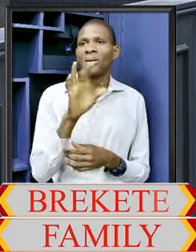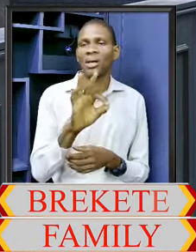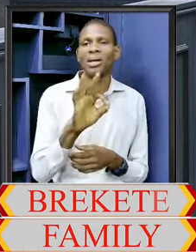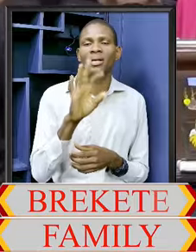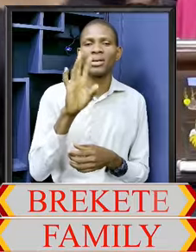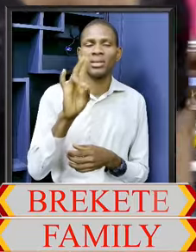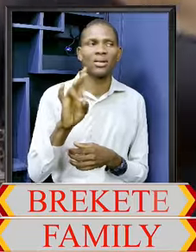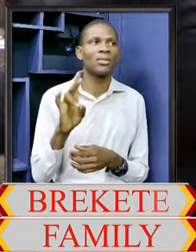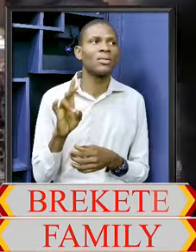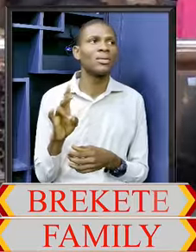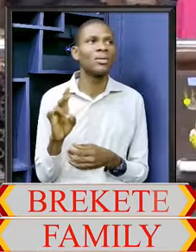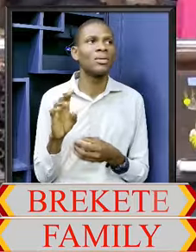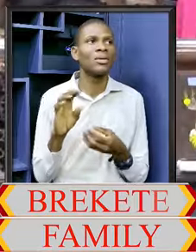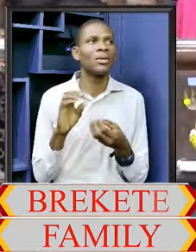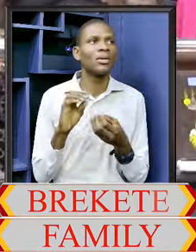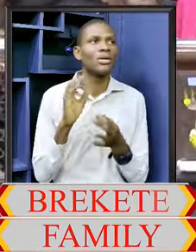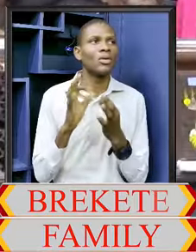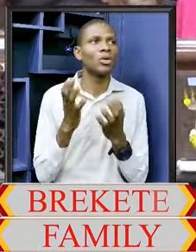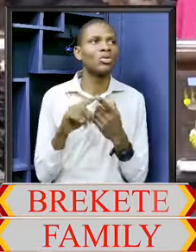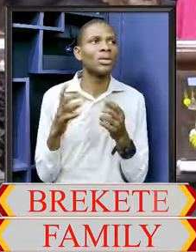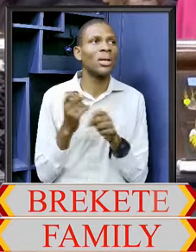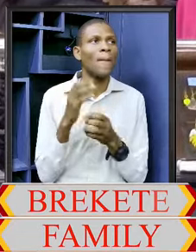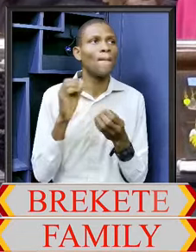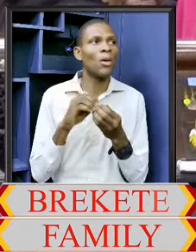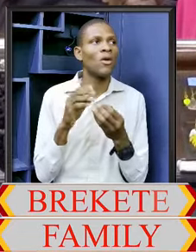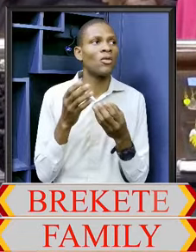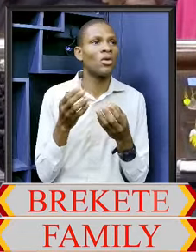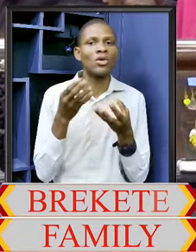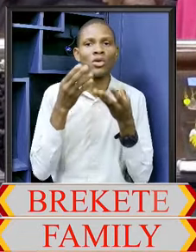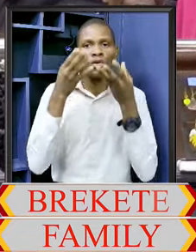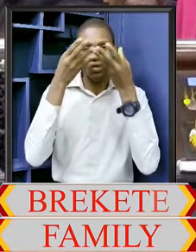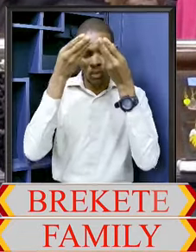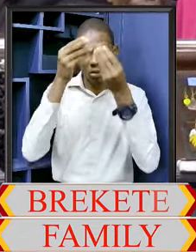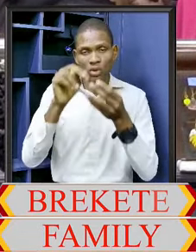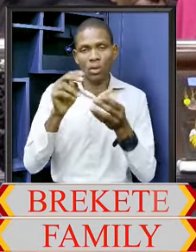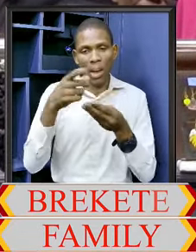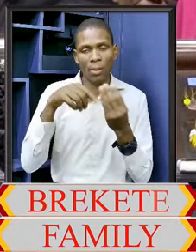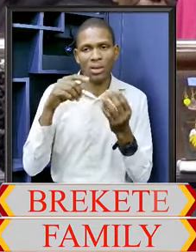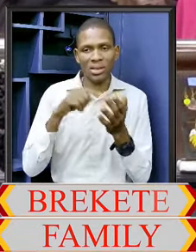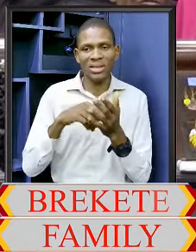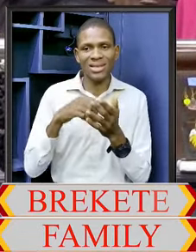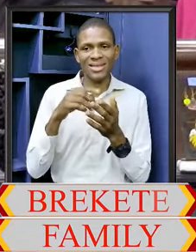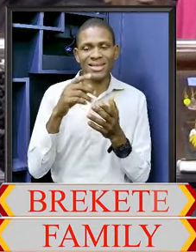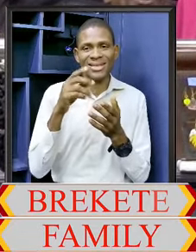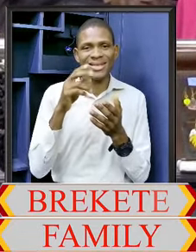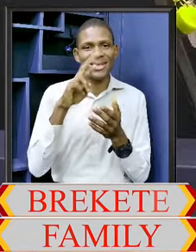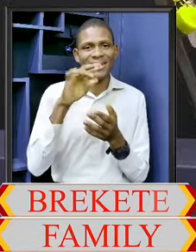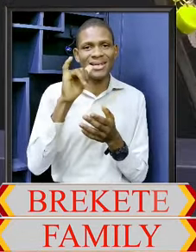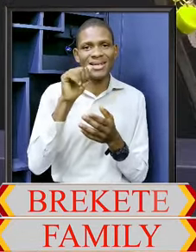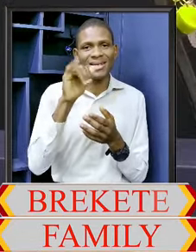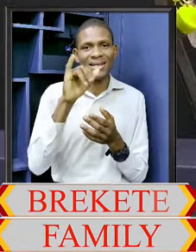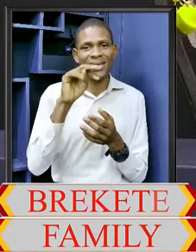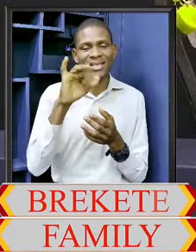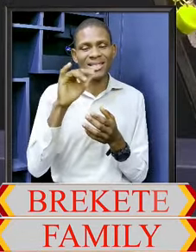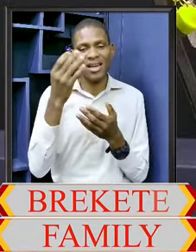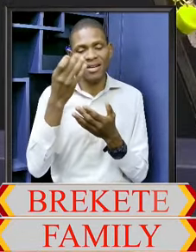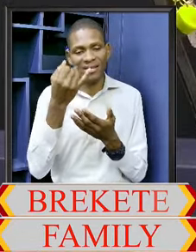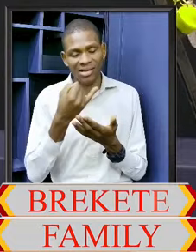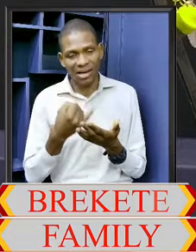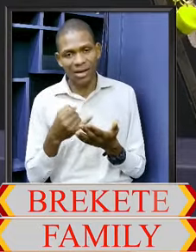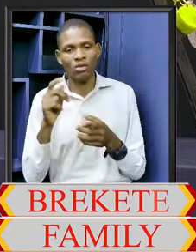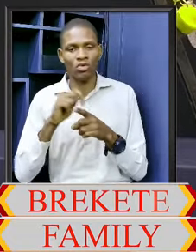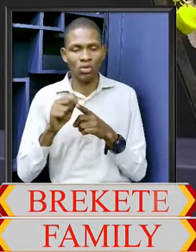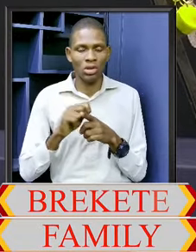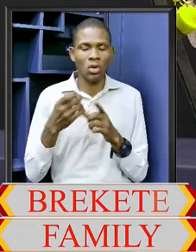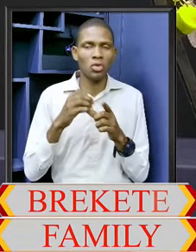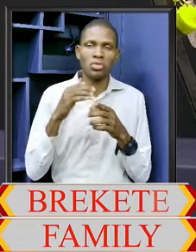3 1 6 3 3 2 9 7. If you want to get more information about our resin craft jewelries training, where you go send info for WhatsApp, or you